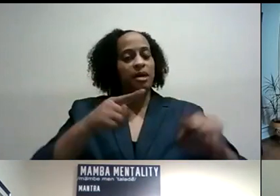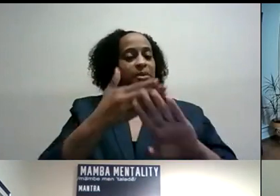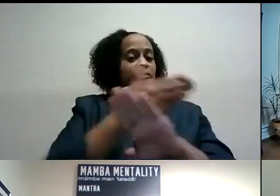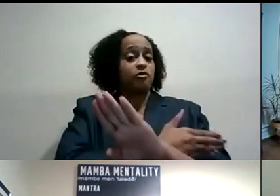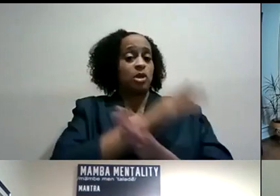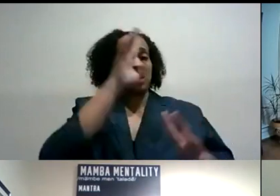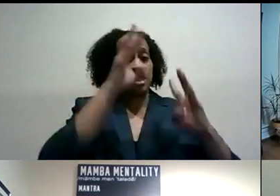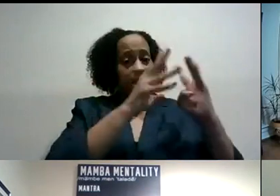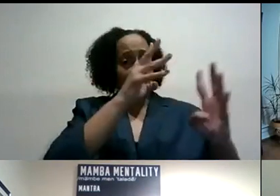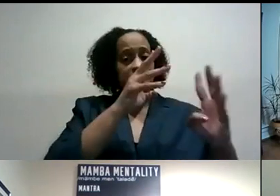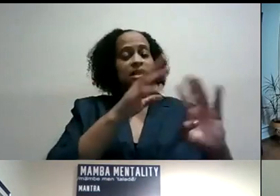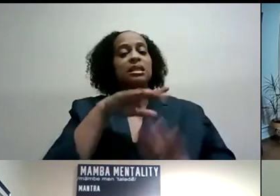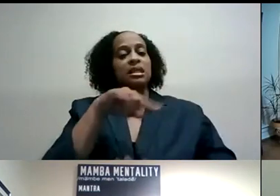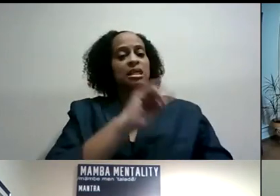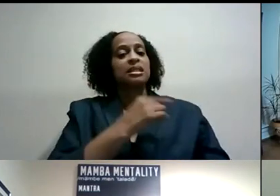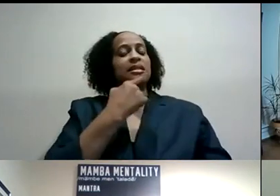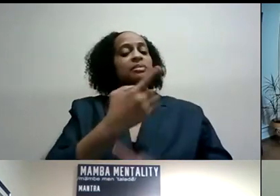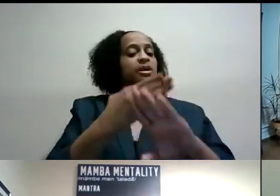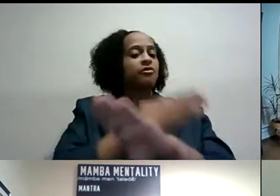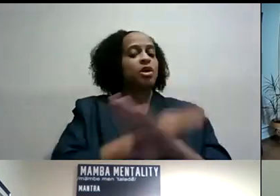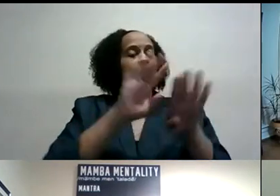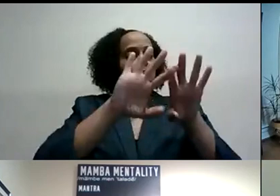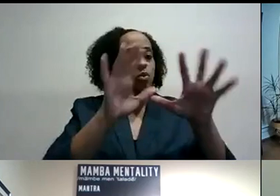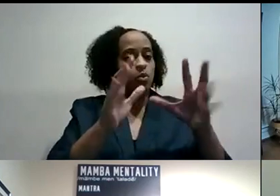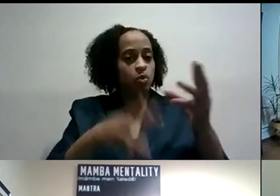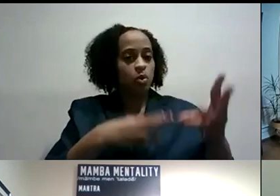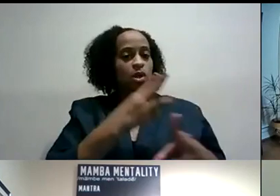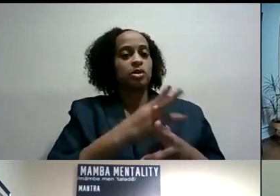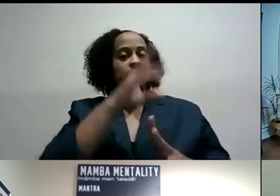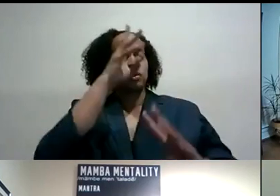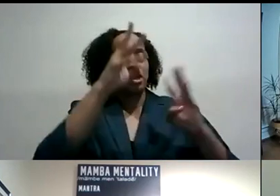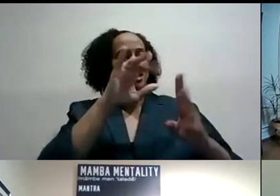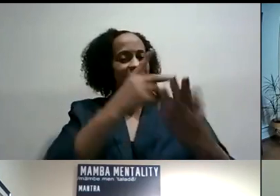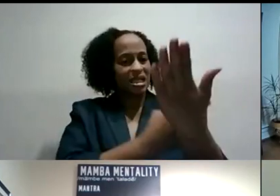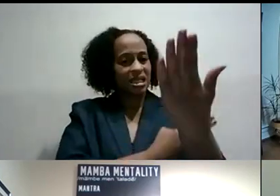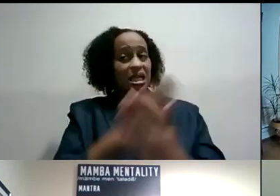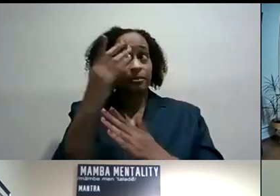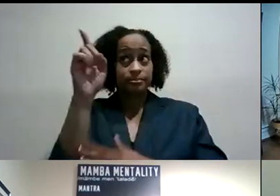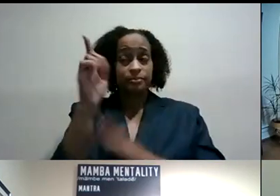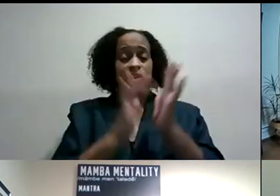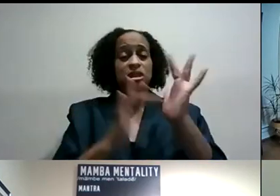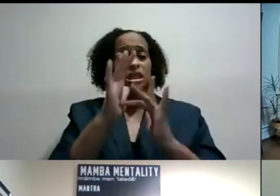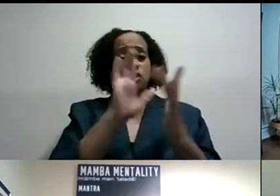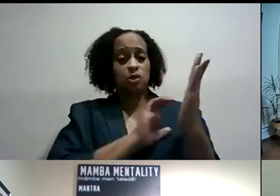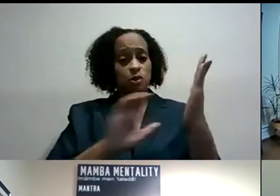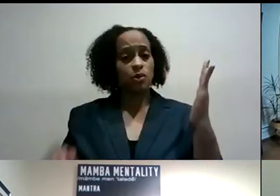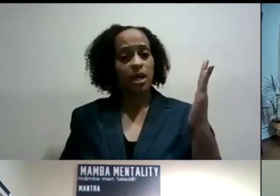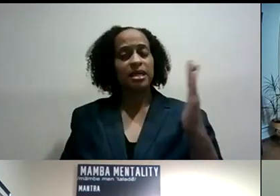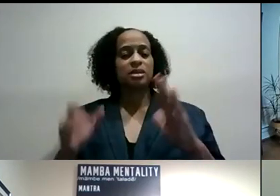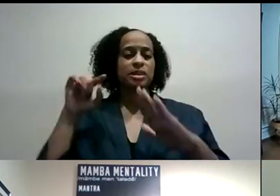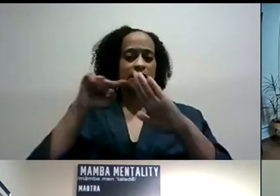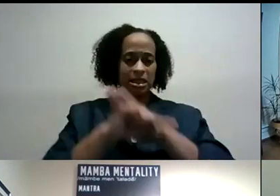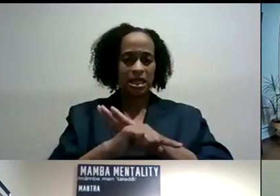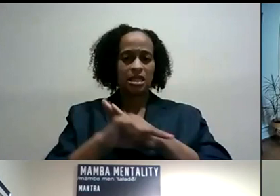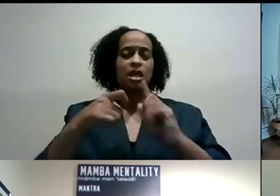creation. That says before the world was created, that lamb, Jesus Christ, was that lamb slain